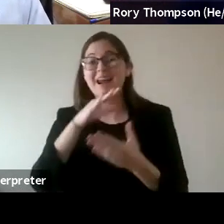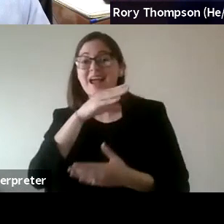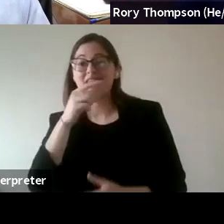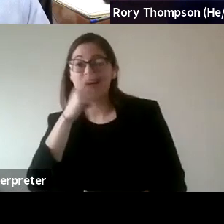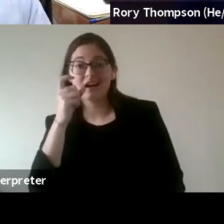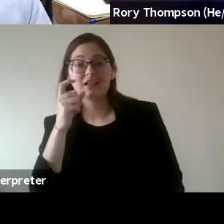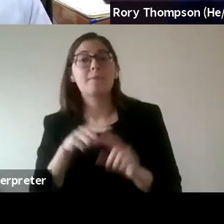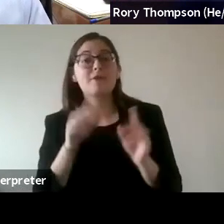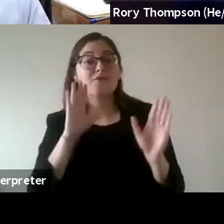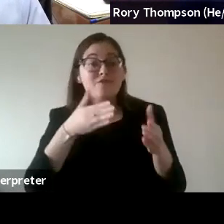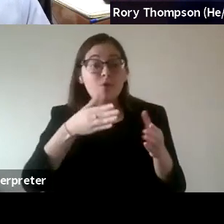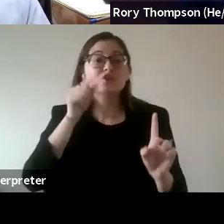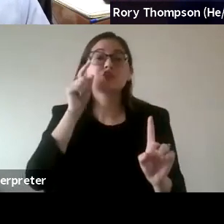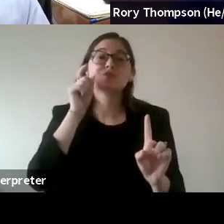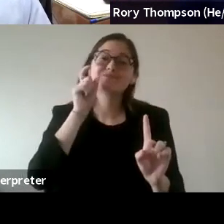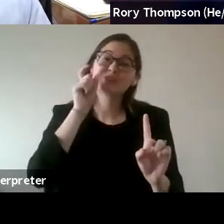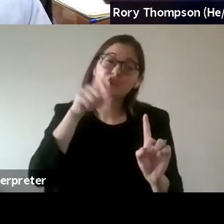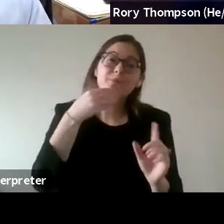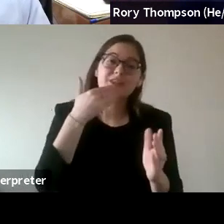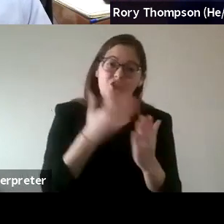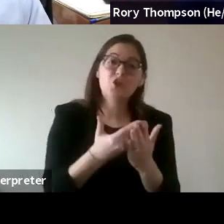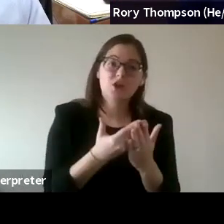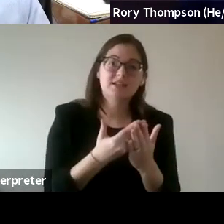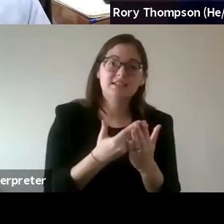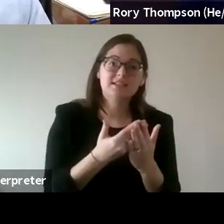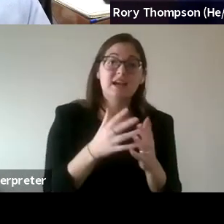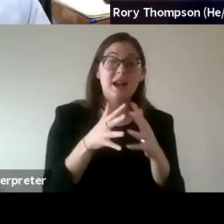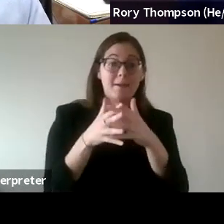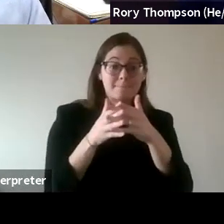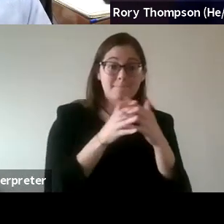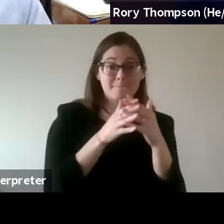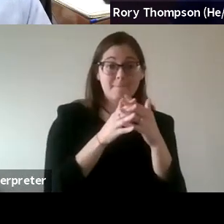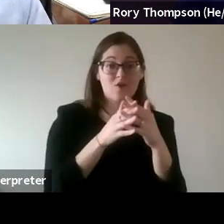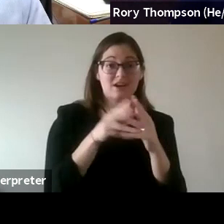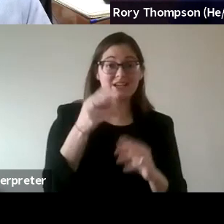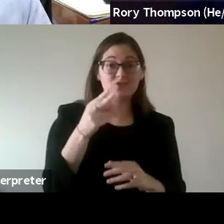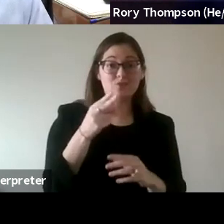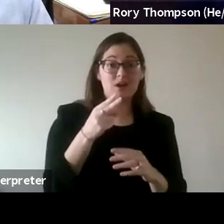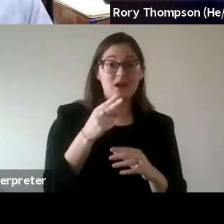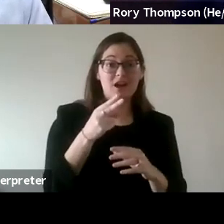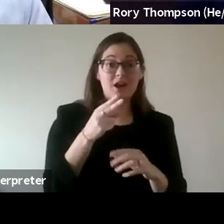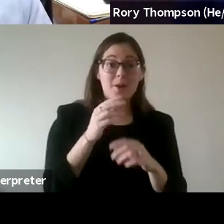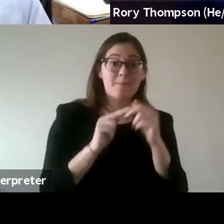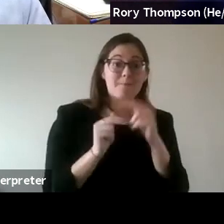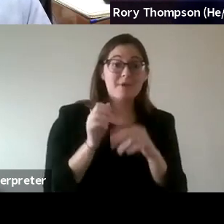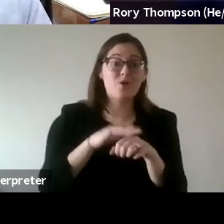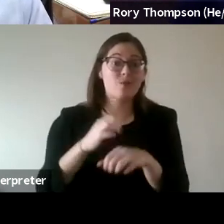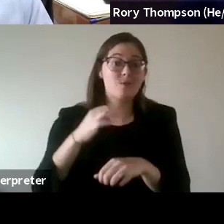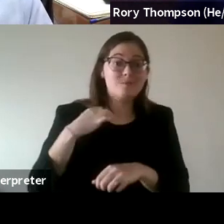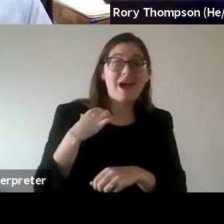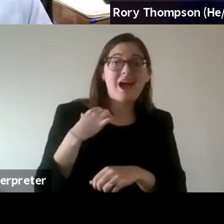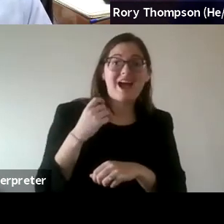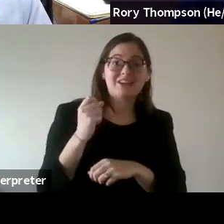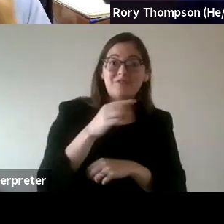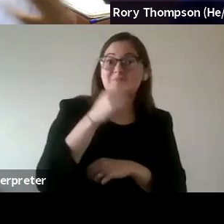this should be the good, and that American history was built on the backs of Blacks, and Black